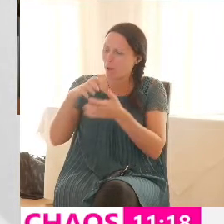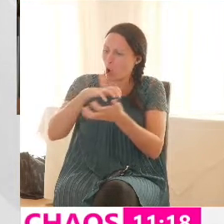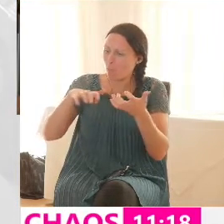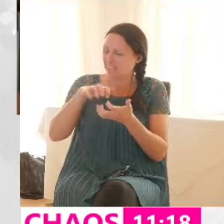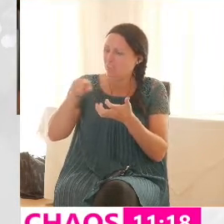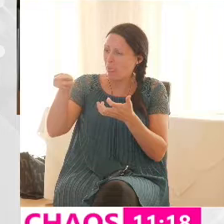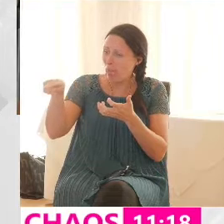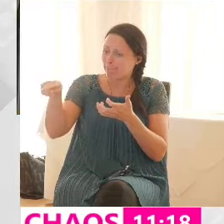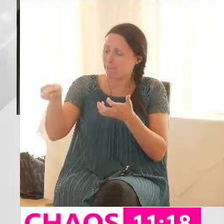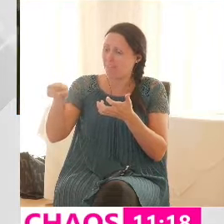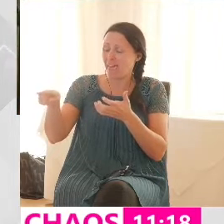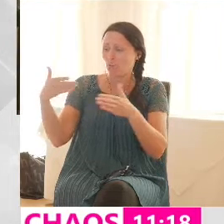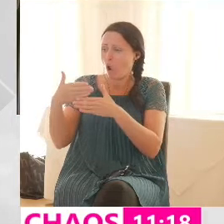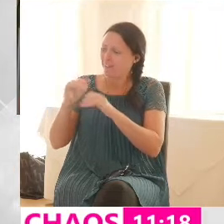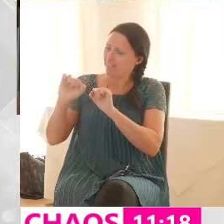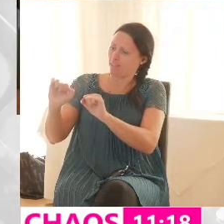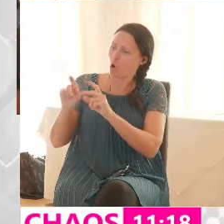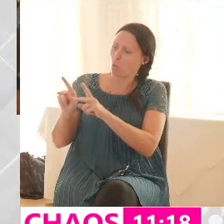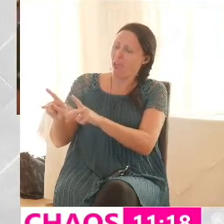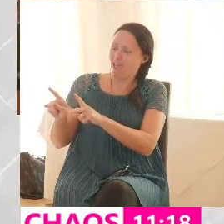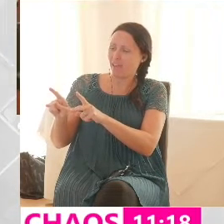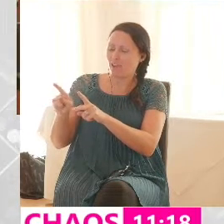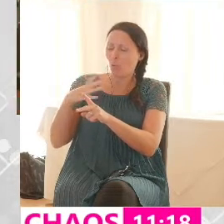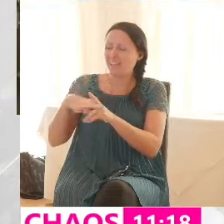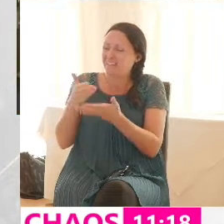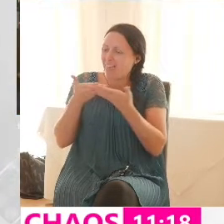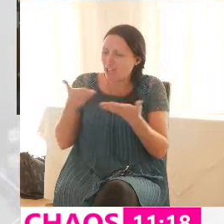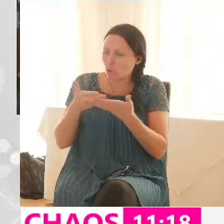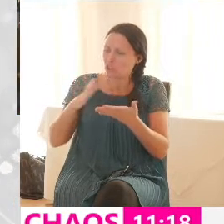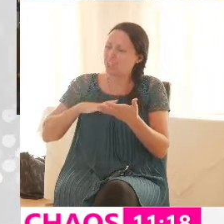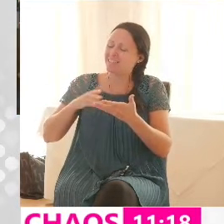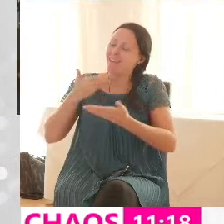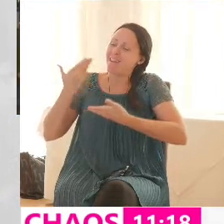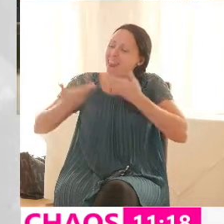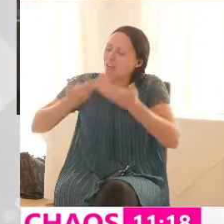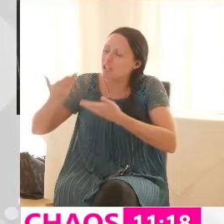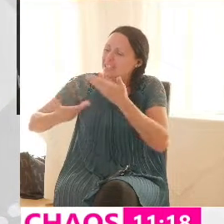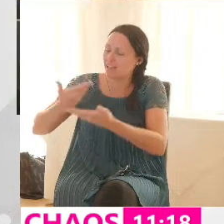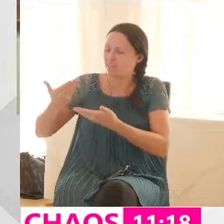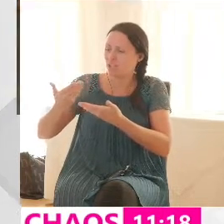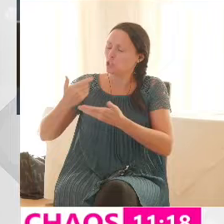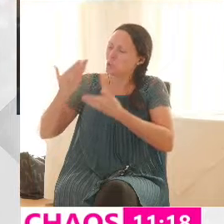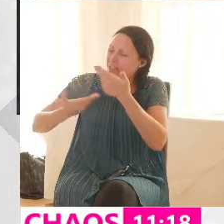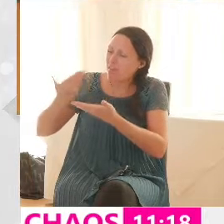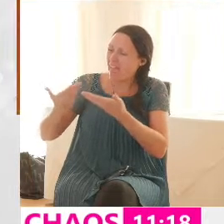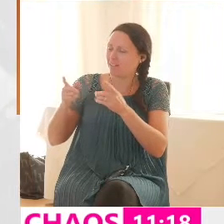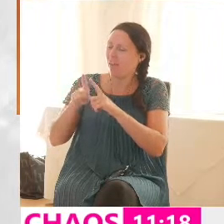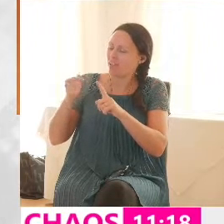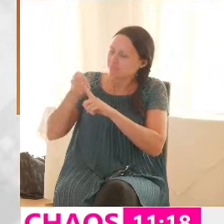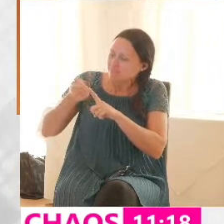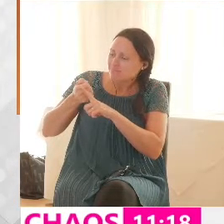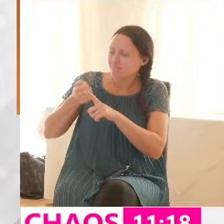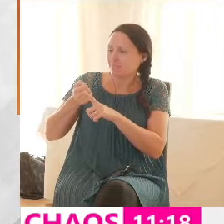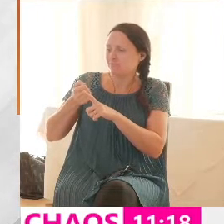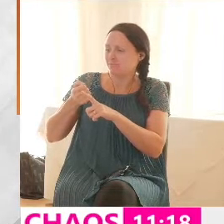that, that language indeed, that narrative indeed to sell to them.